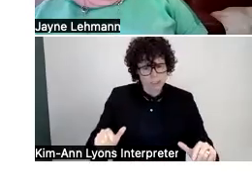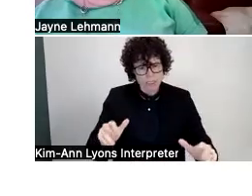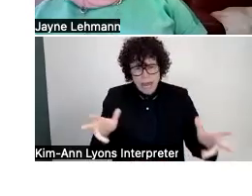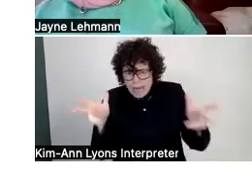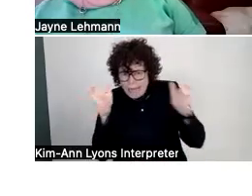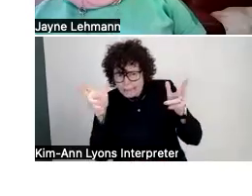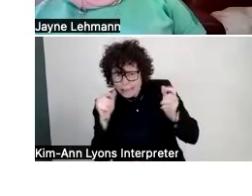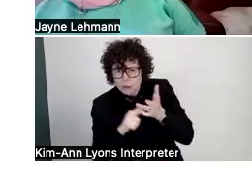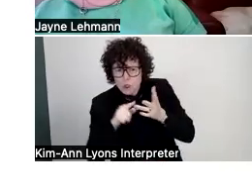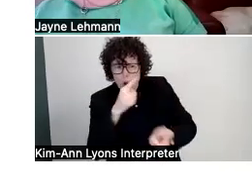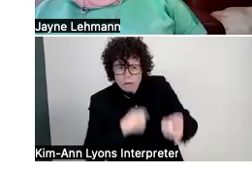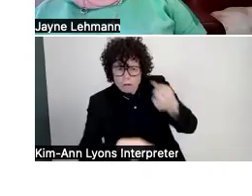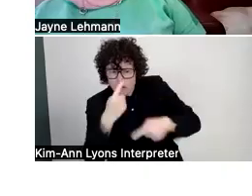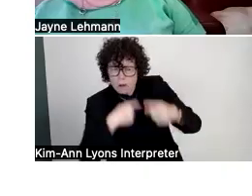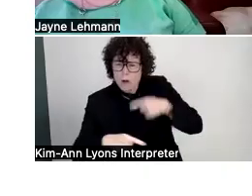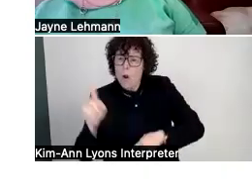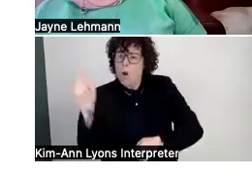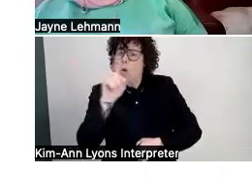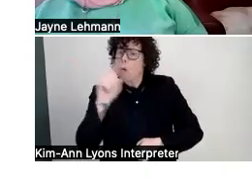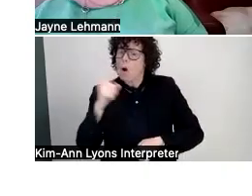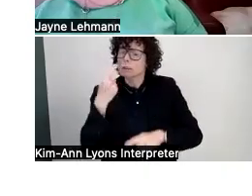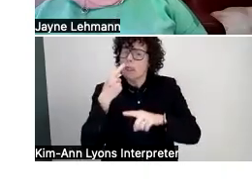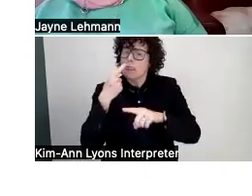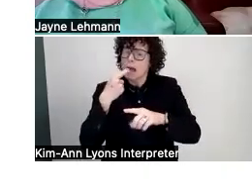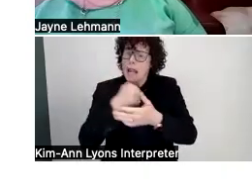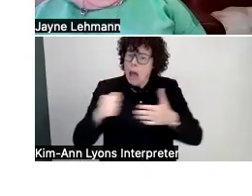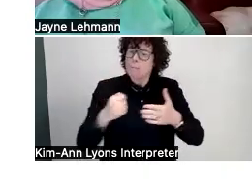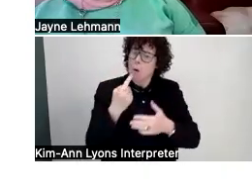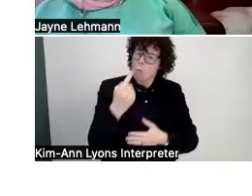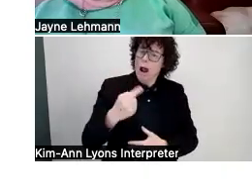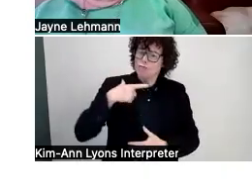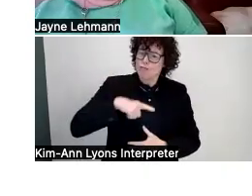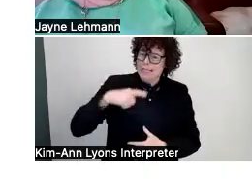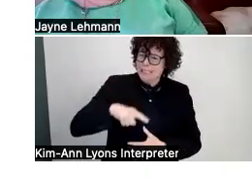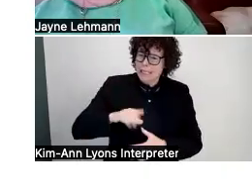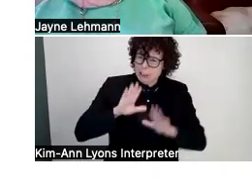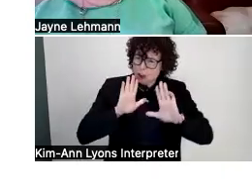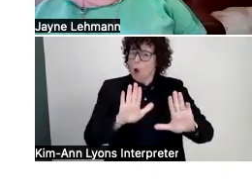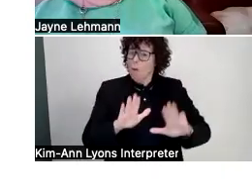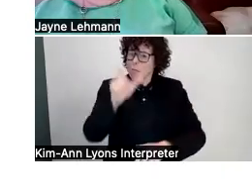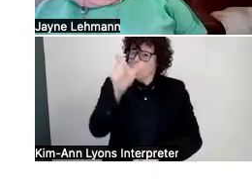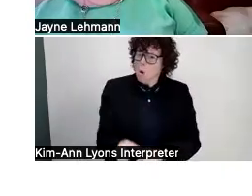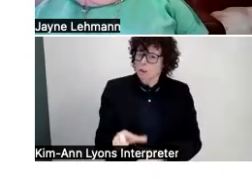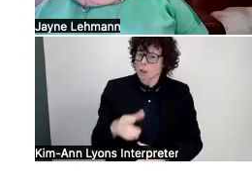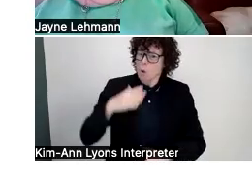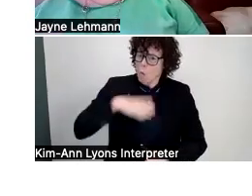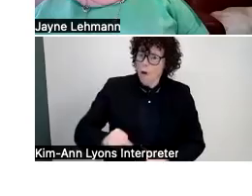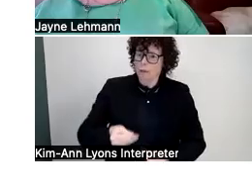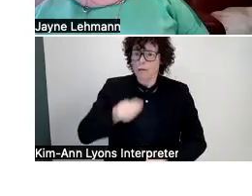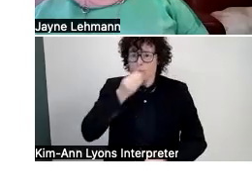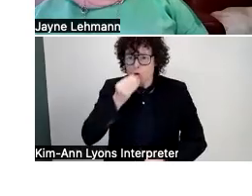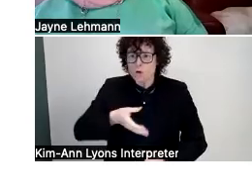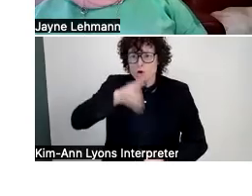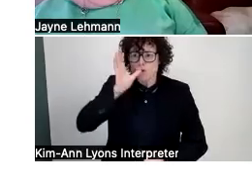the main thing that would stop someone eating or drinking? And I thought it would have to be something in the mouth. So I asked for